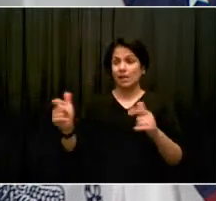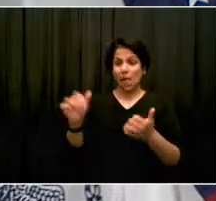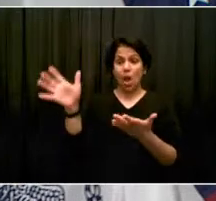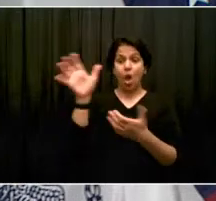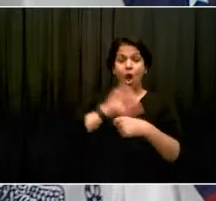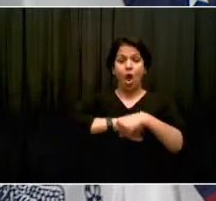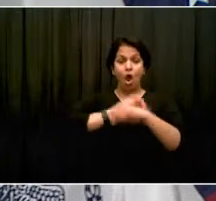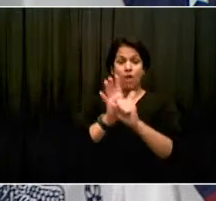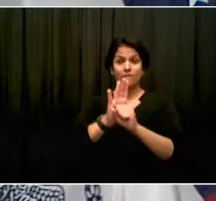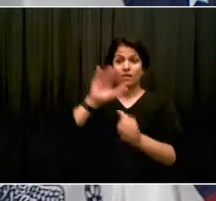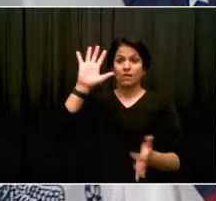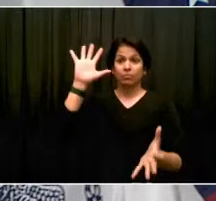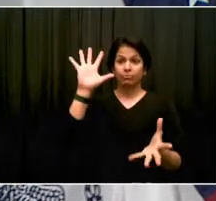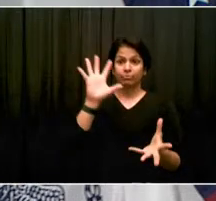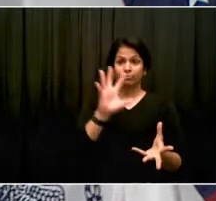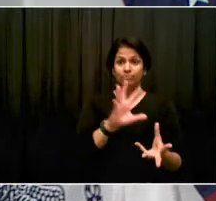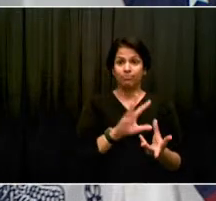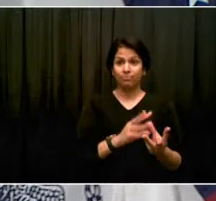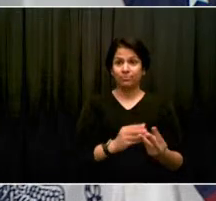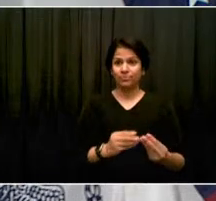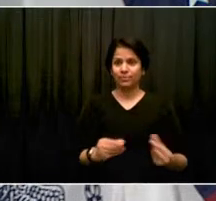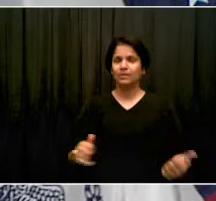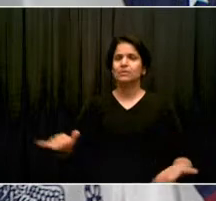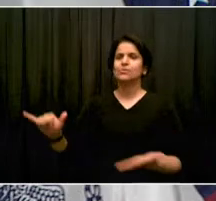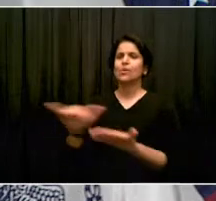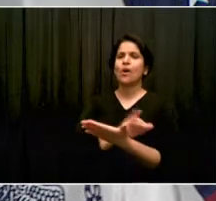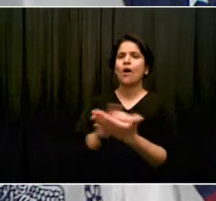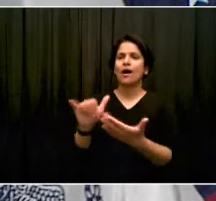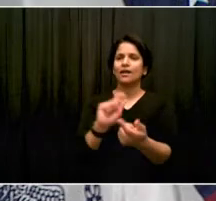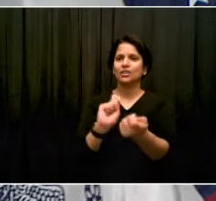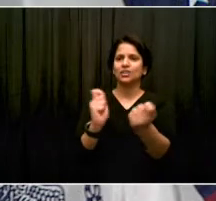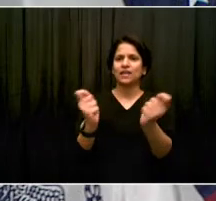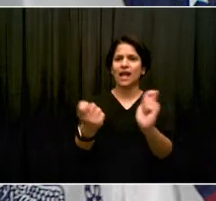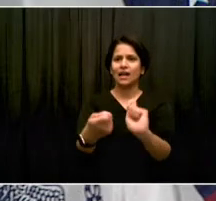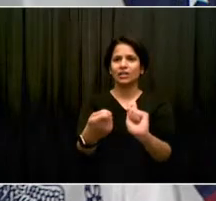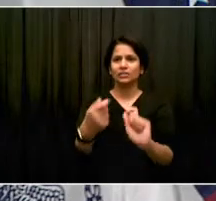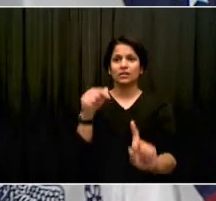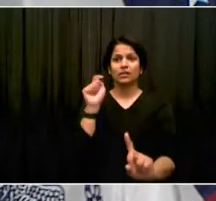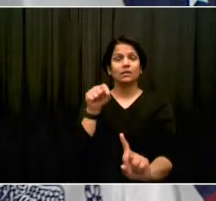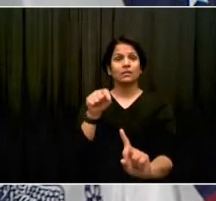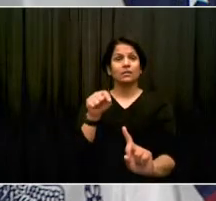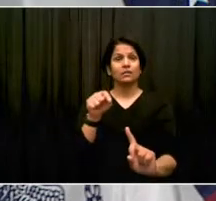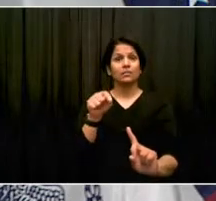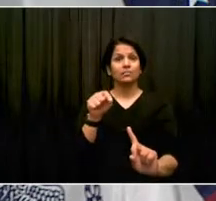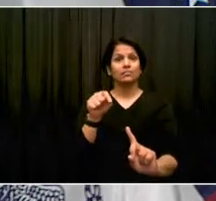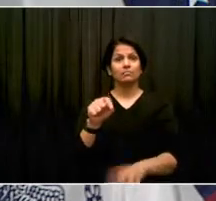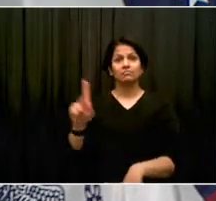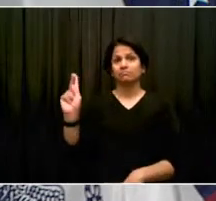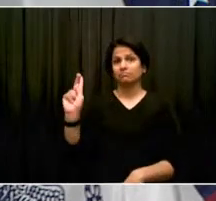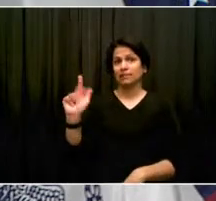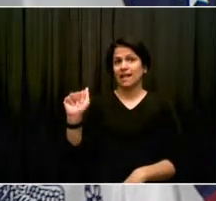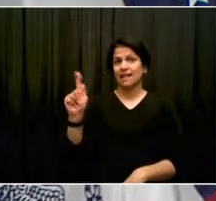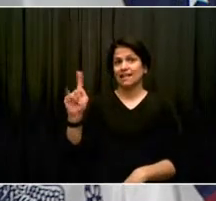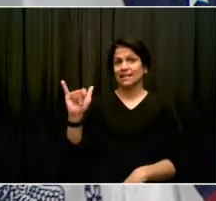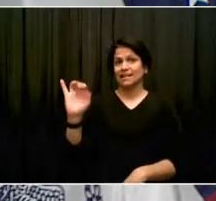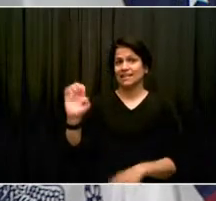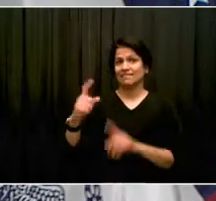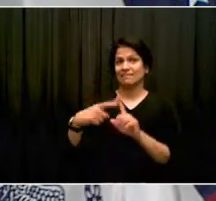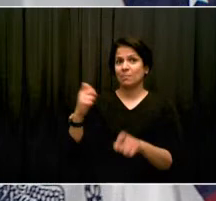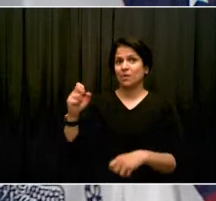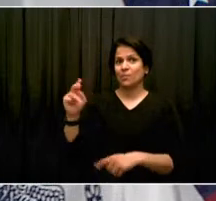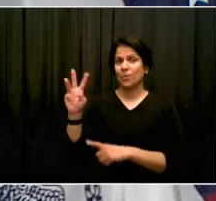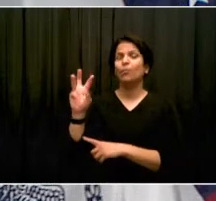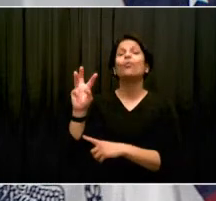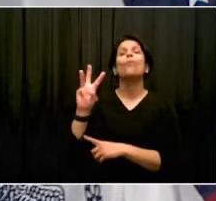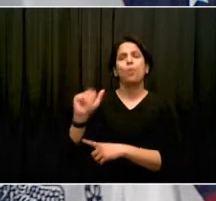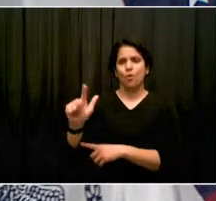from the Wall Street Journal. Hey, good morning, Mayor de Blasio. I guess as a follow-up to that question, those